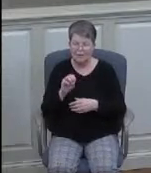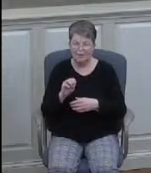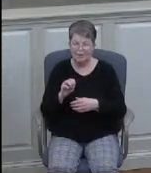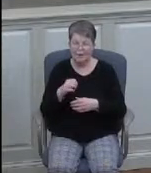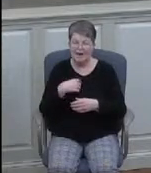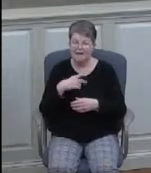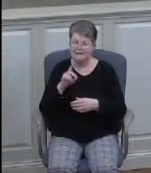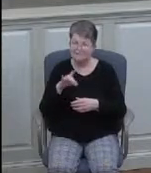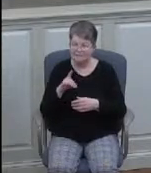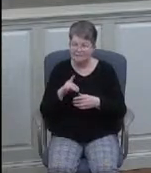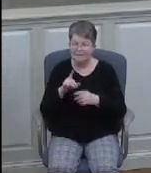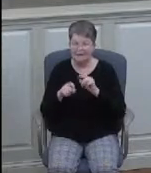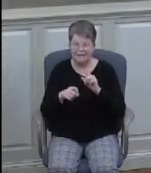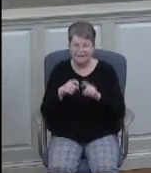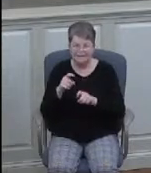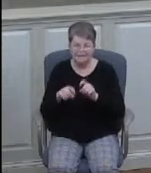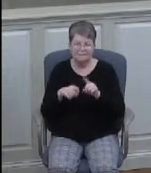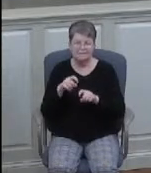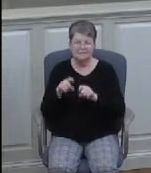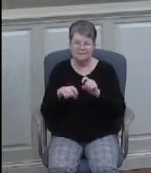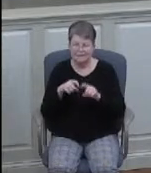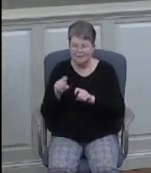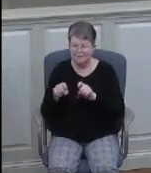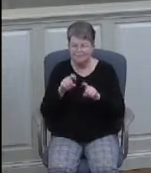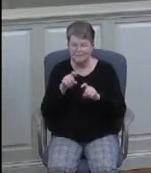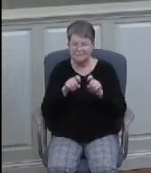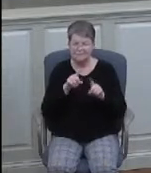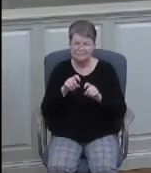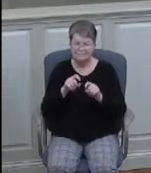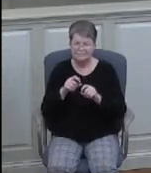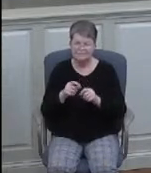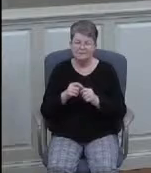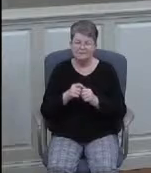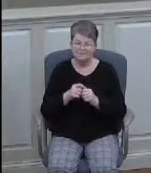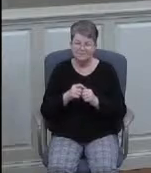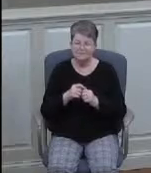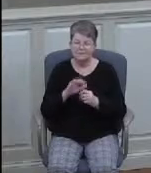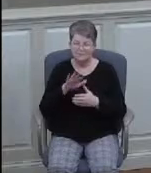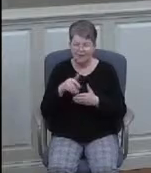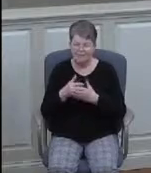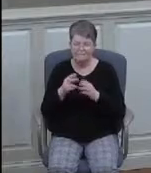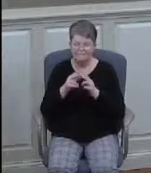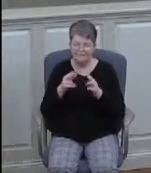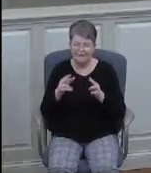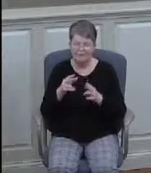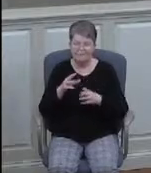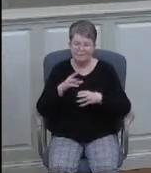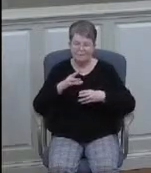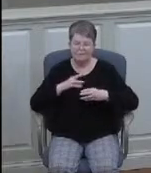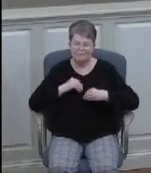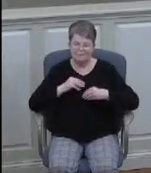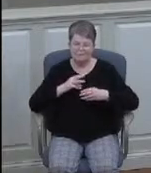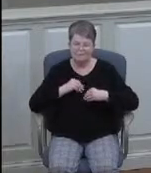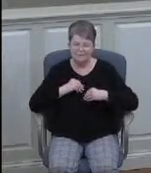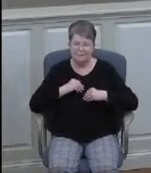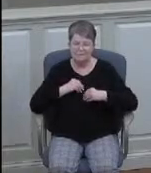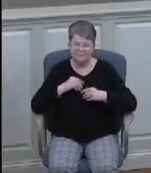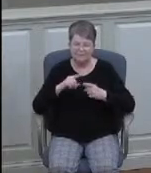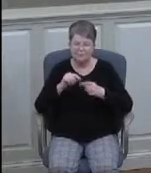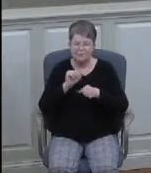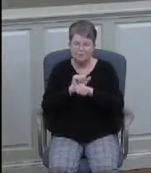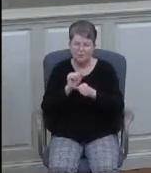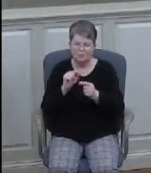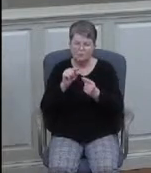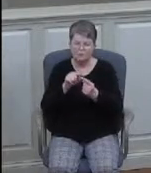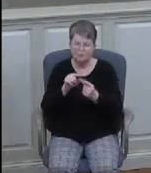of questions, probing a lot of questions out of our managers, and, they've all been very receptive to working towards